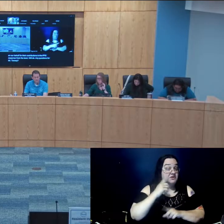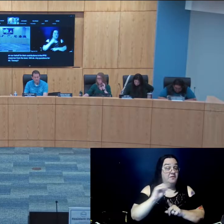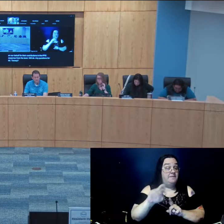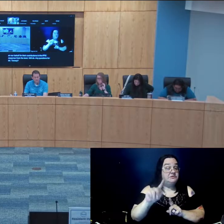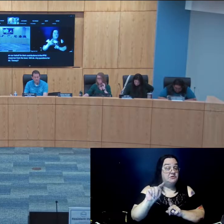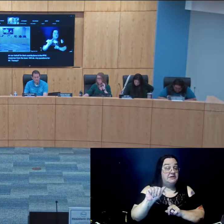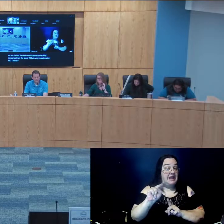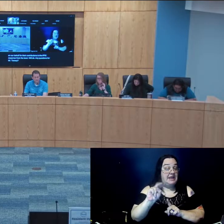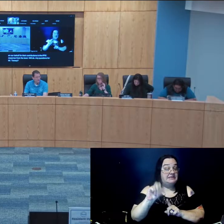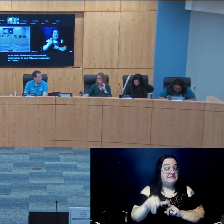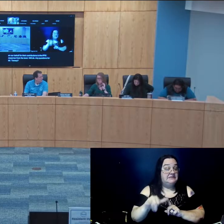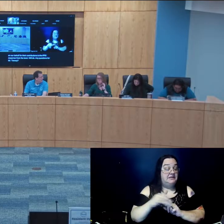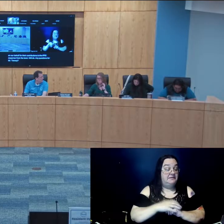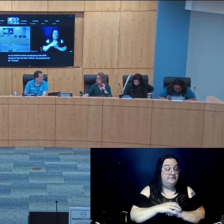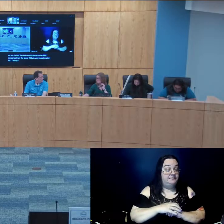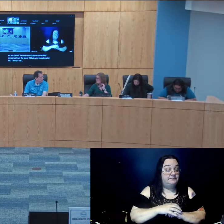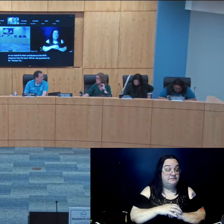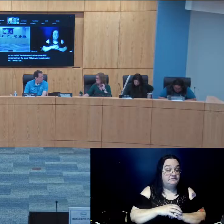No.